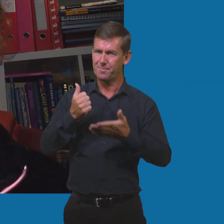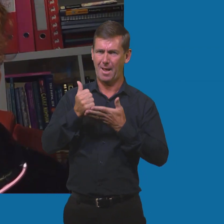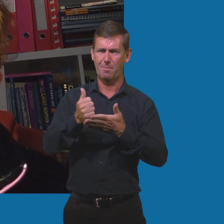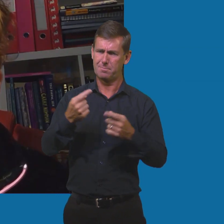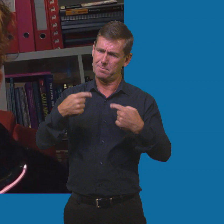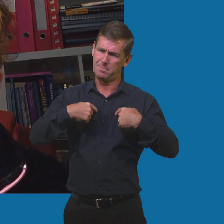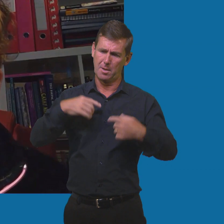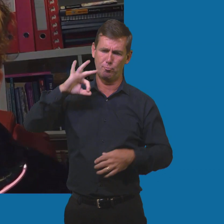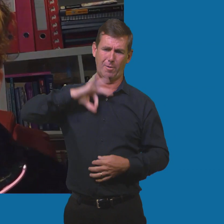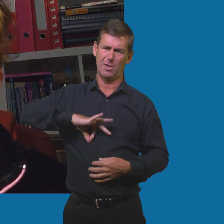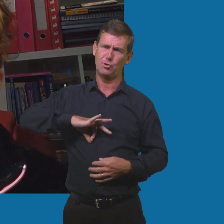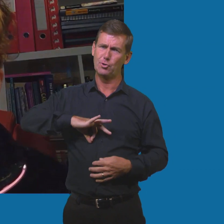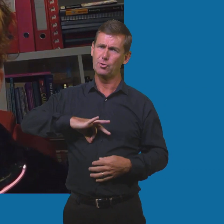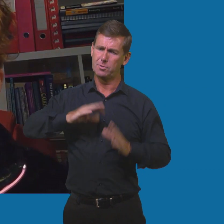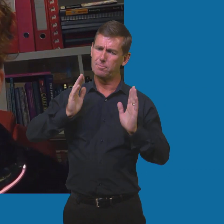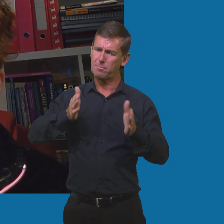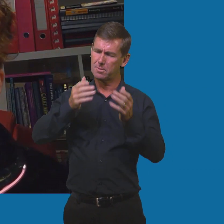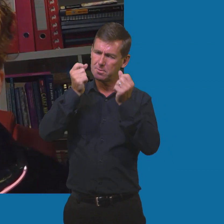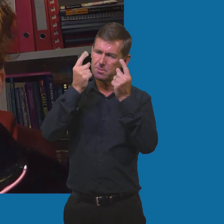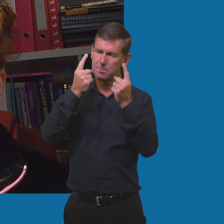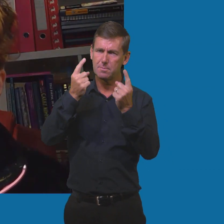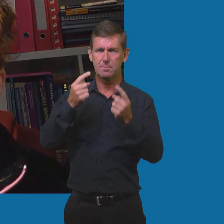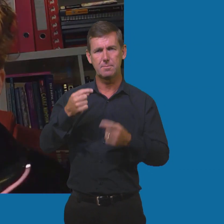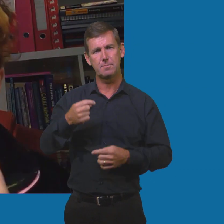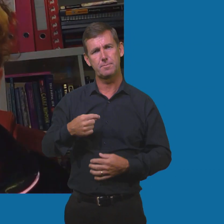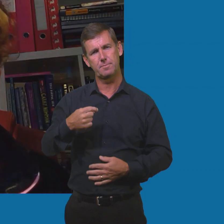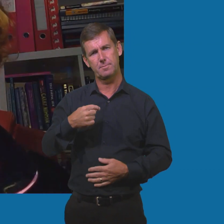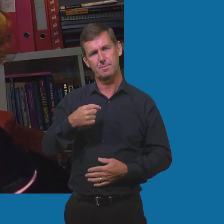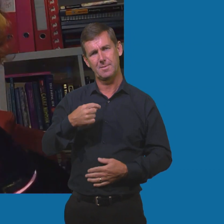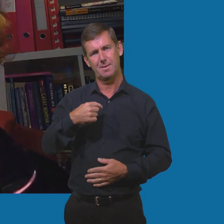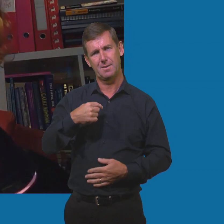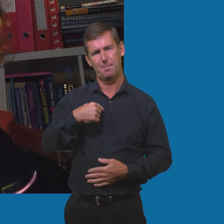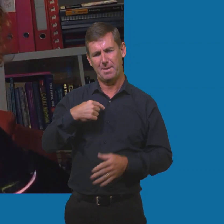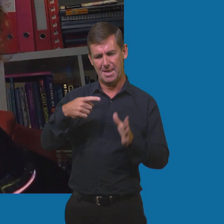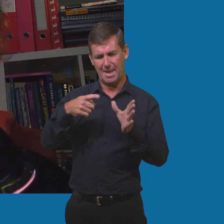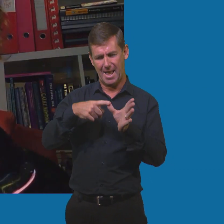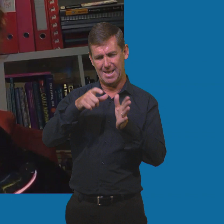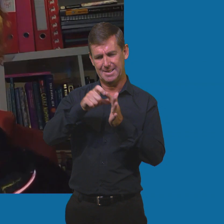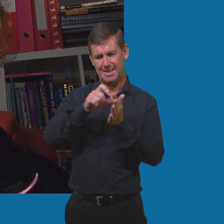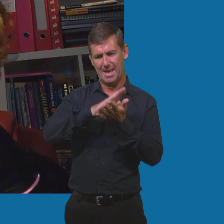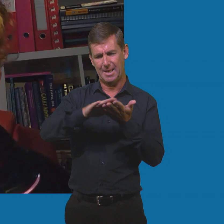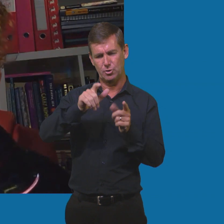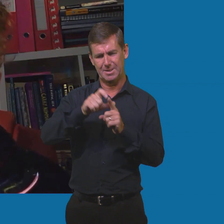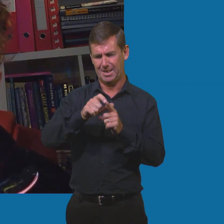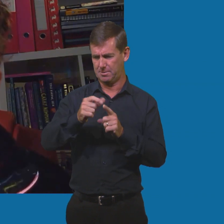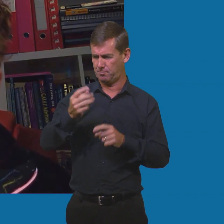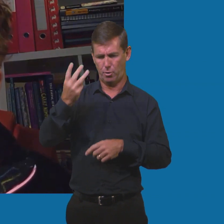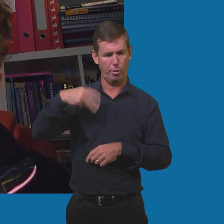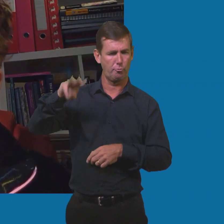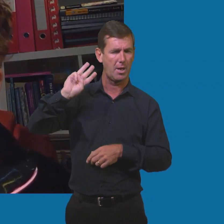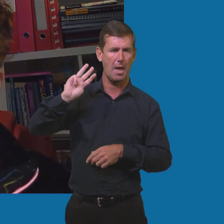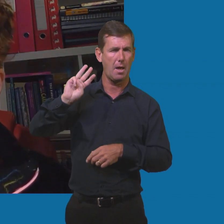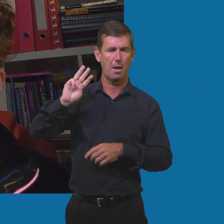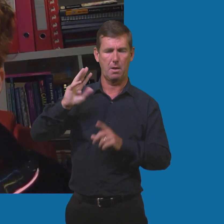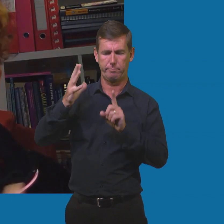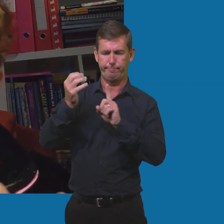privilege. Because, when I got my ADHD diagnosis only about 2-3 years ago.